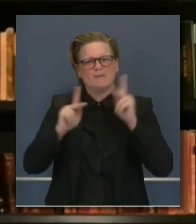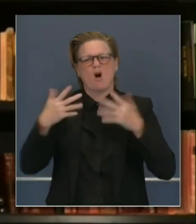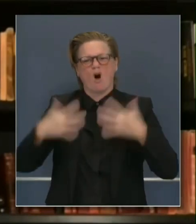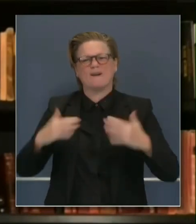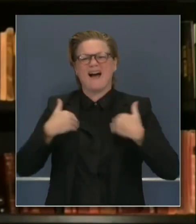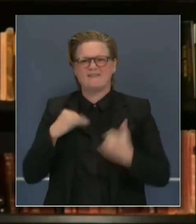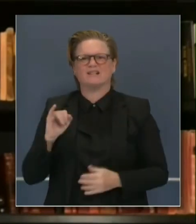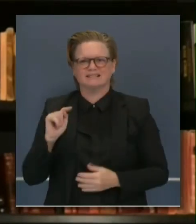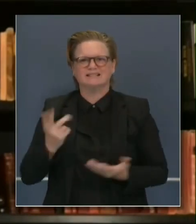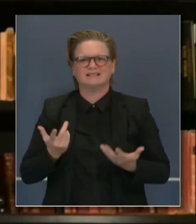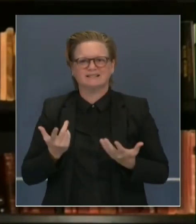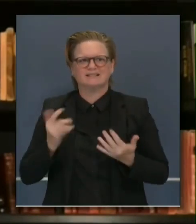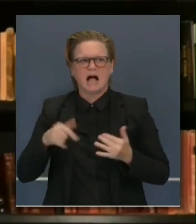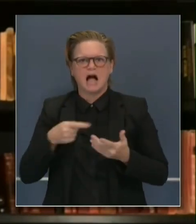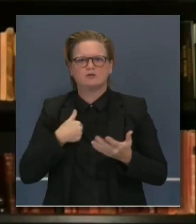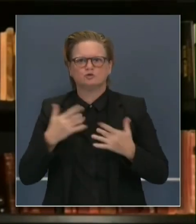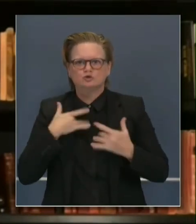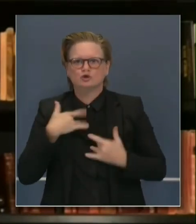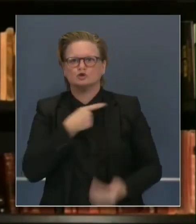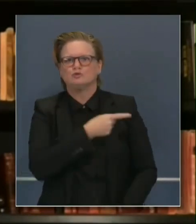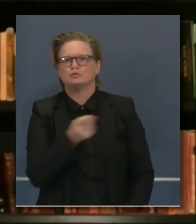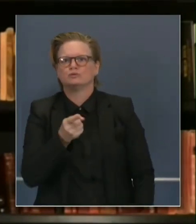Ashley Zavala, Next Star Media Group.